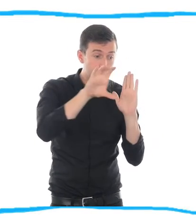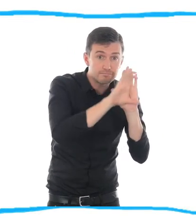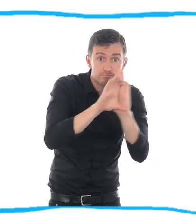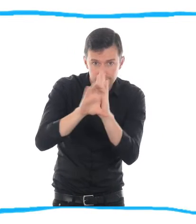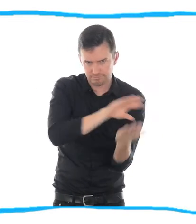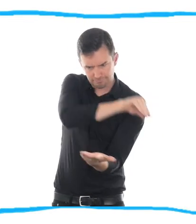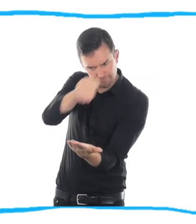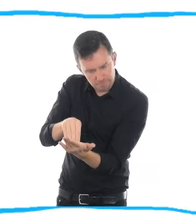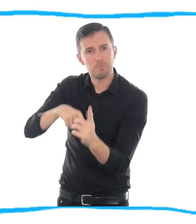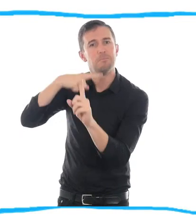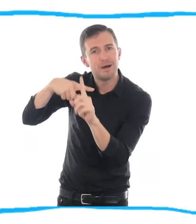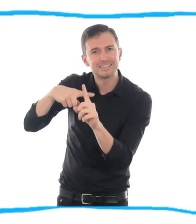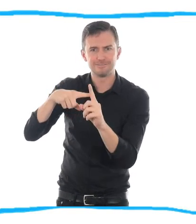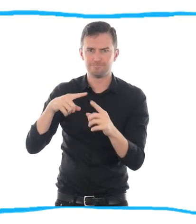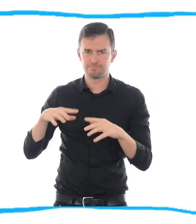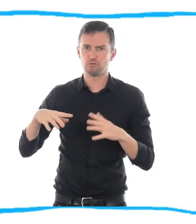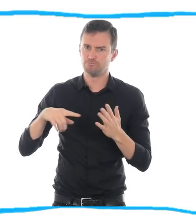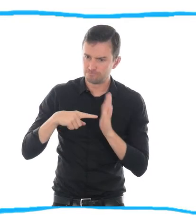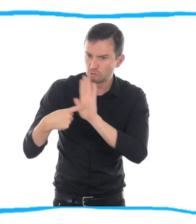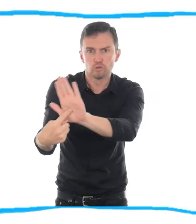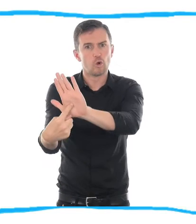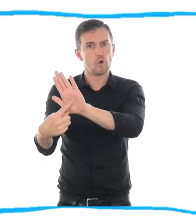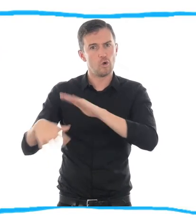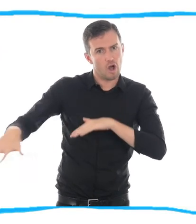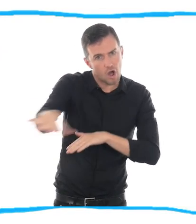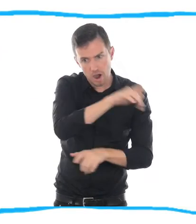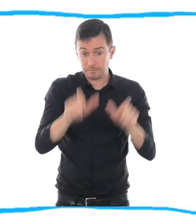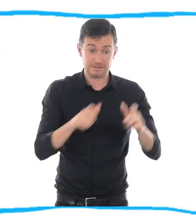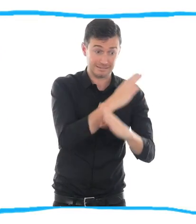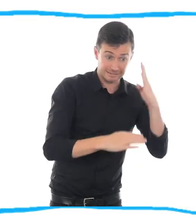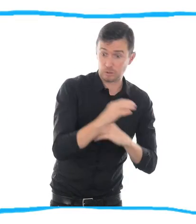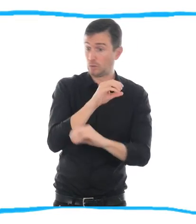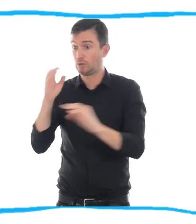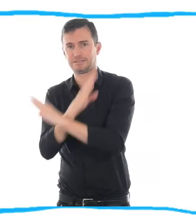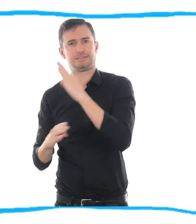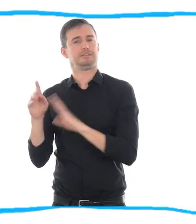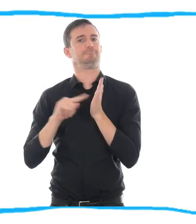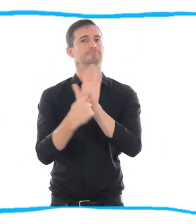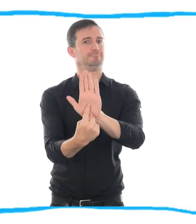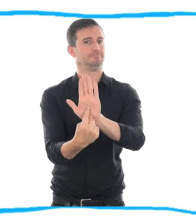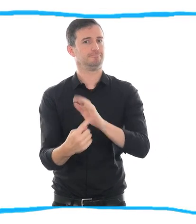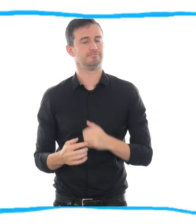images and information about peace and conflict that include children both with and without disabilities.